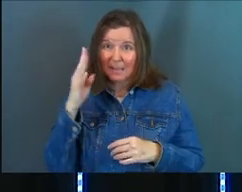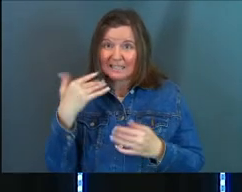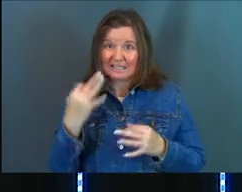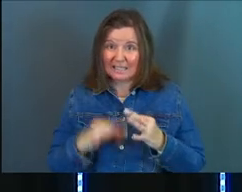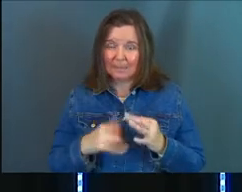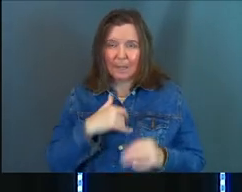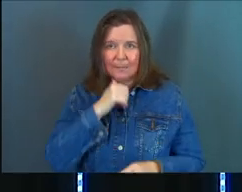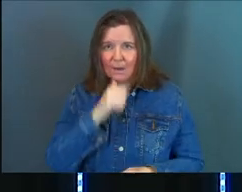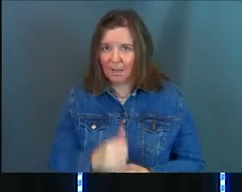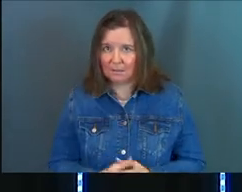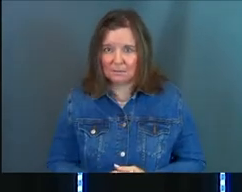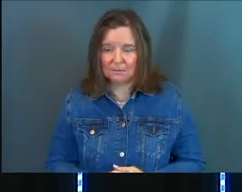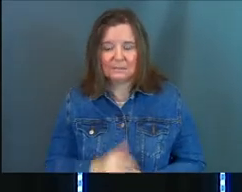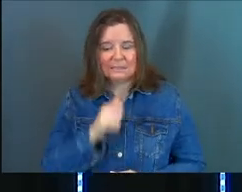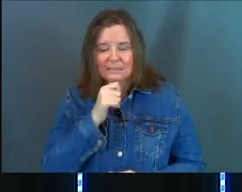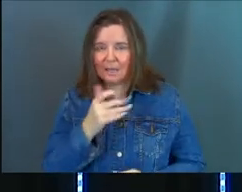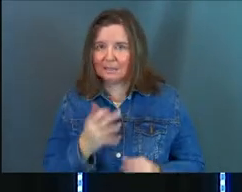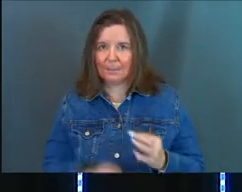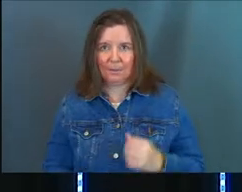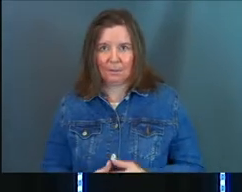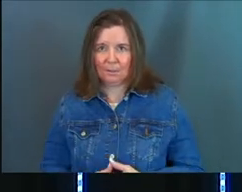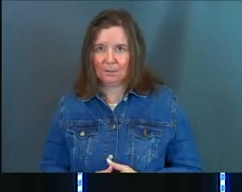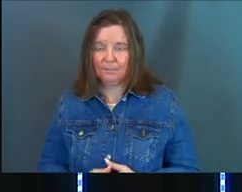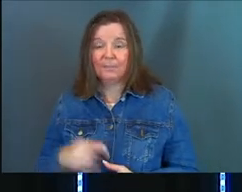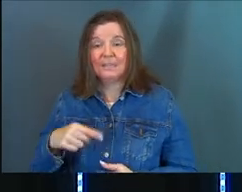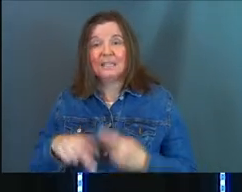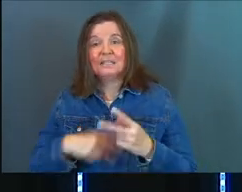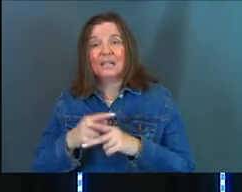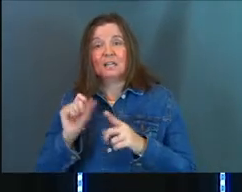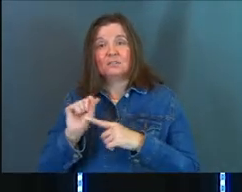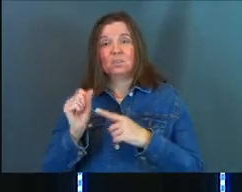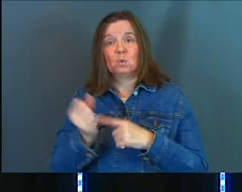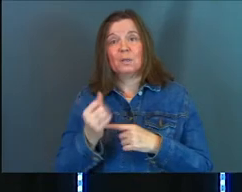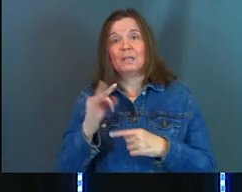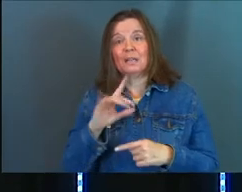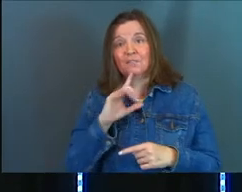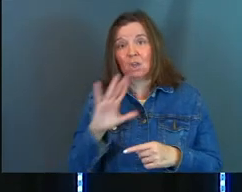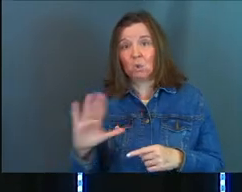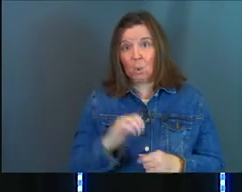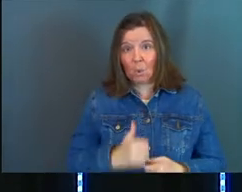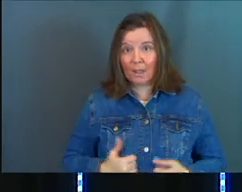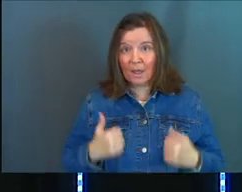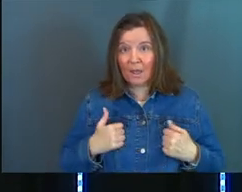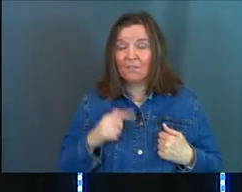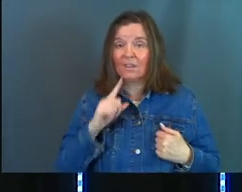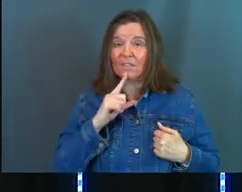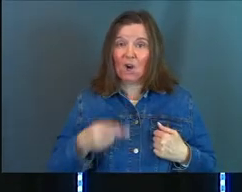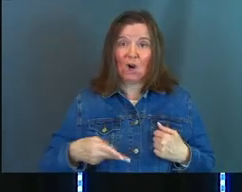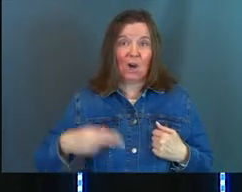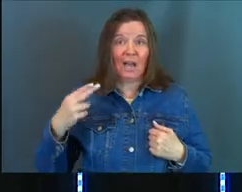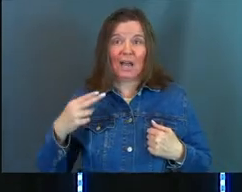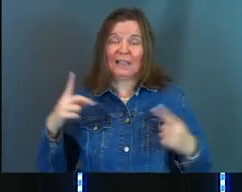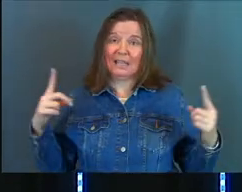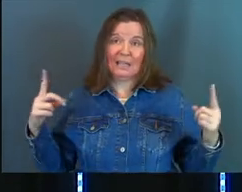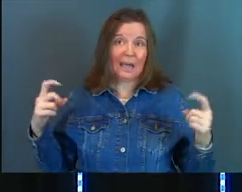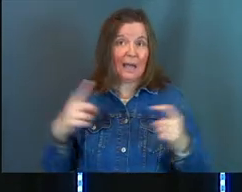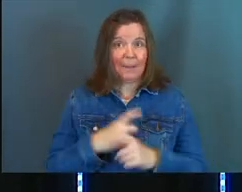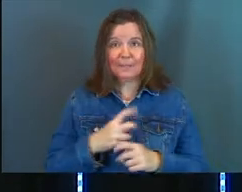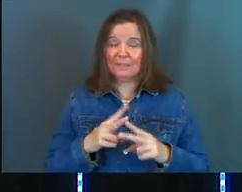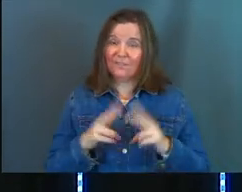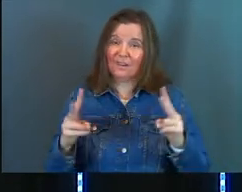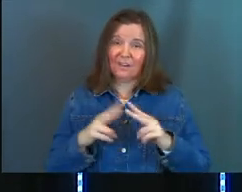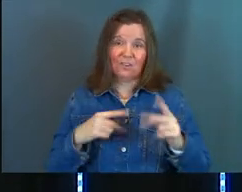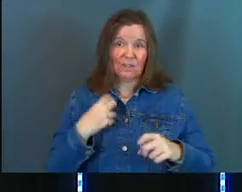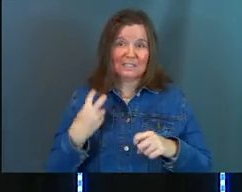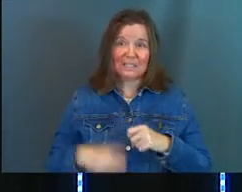it simple, I'm not. It's not simple. These kinds of situations, if they're in your life at all, they are highly complex. They're